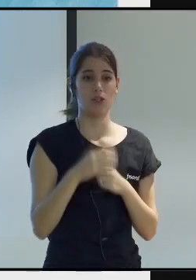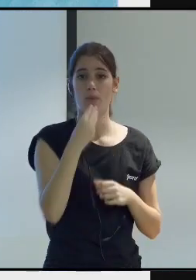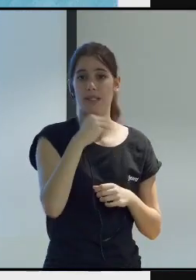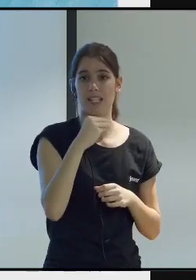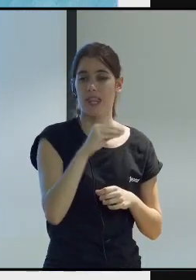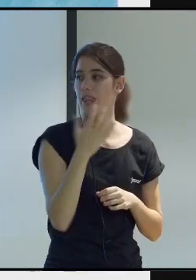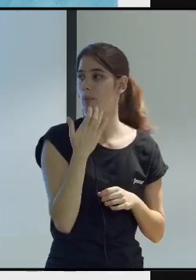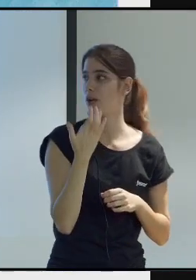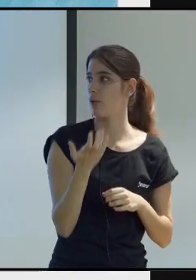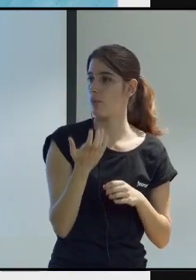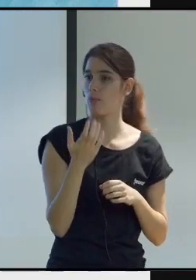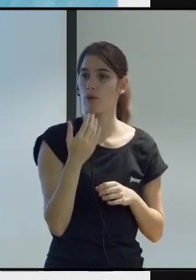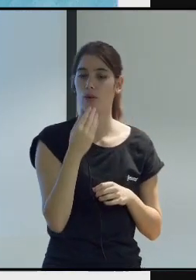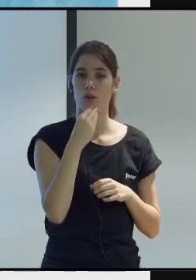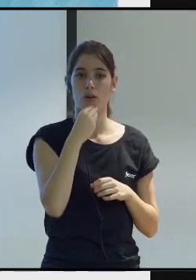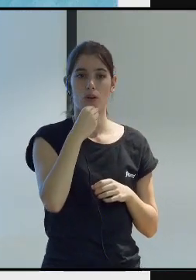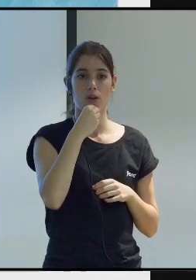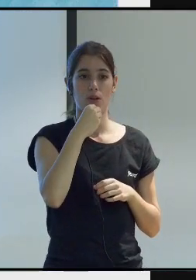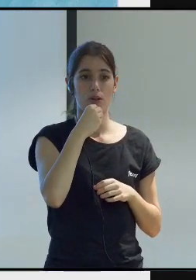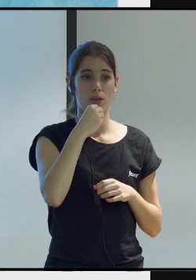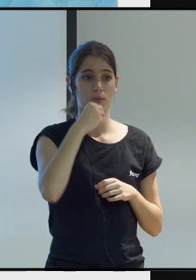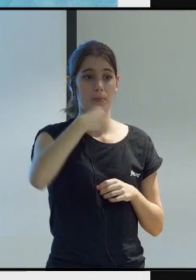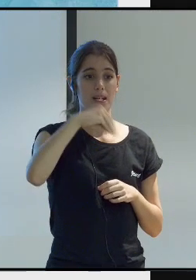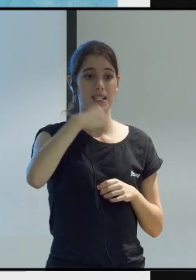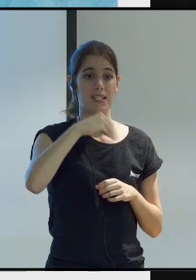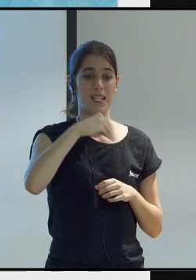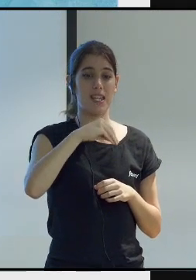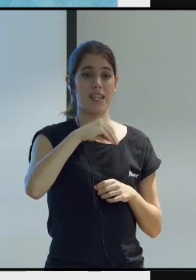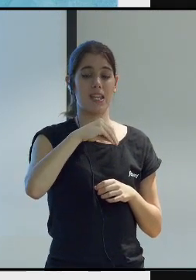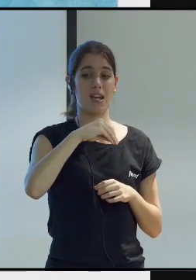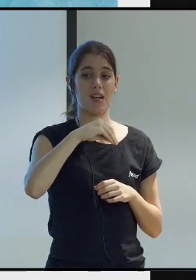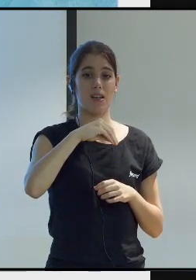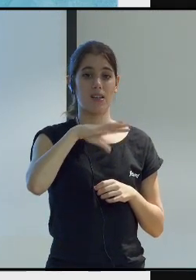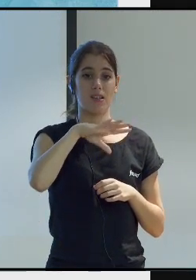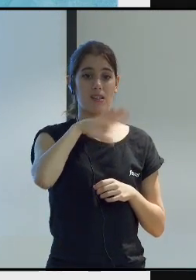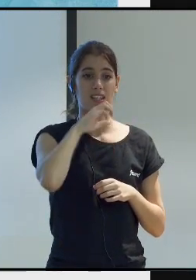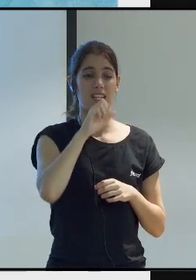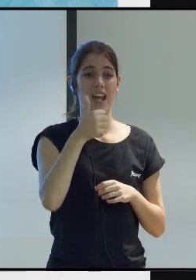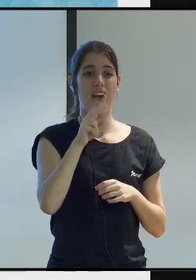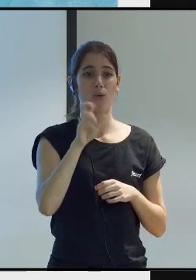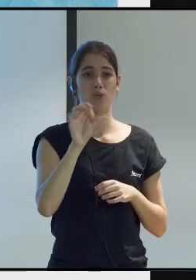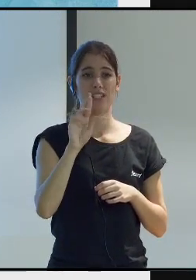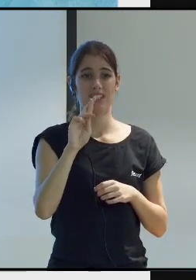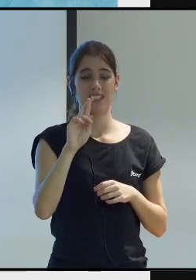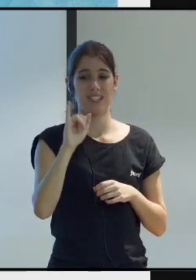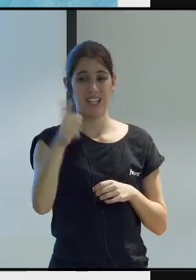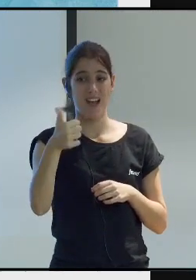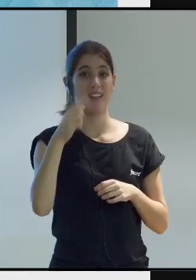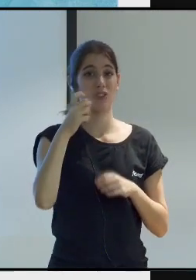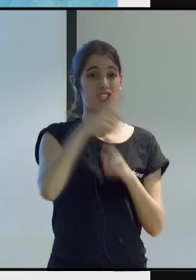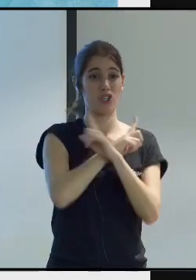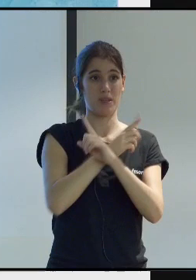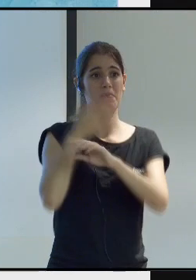Austria. So we really want to go to Austria, and we are going in November the weekend of 15, 16 and